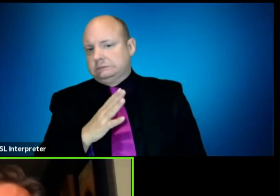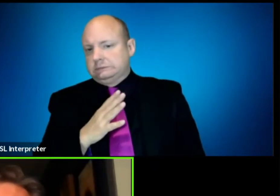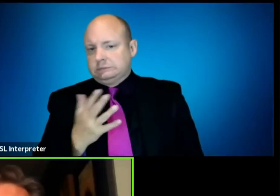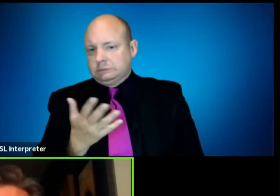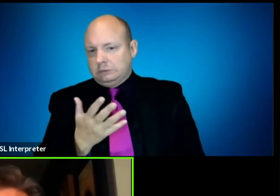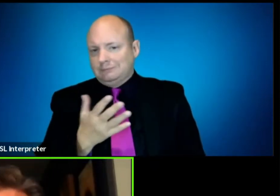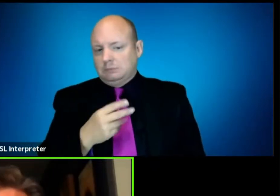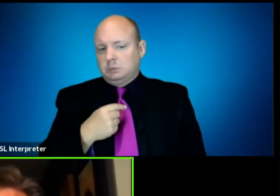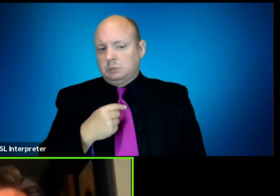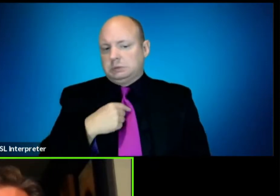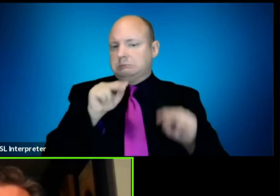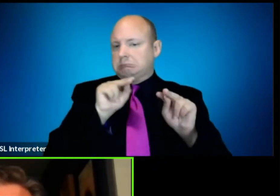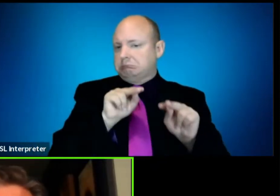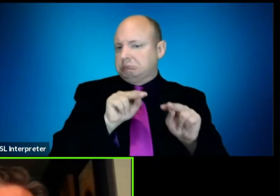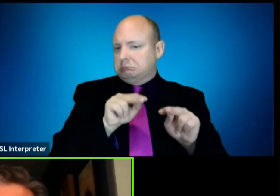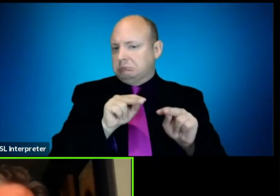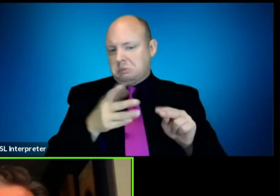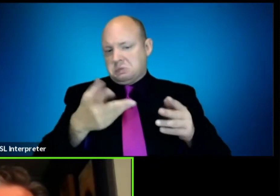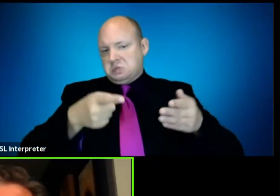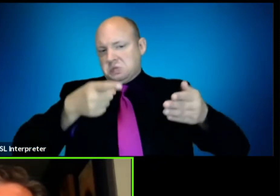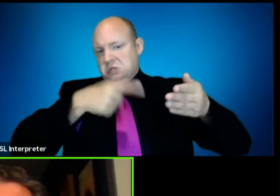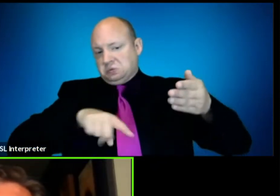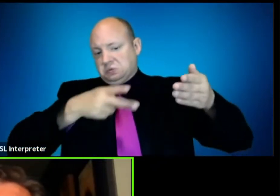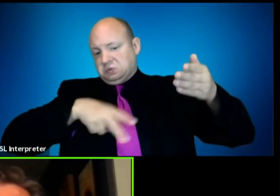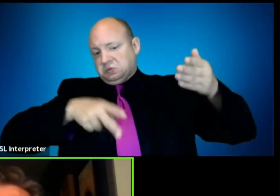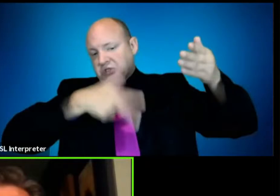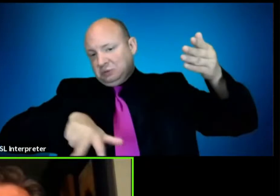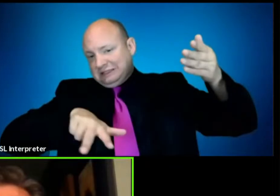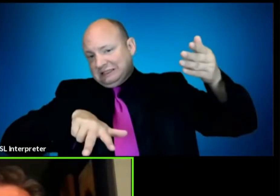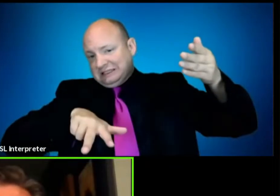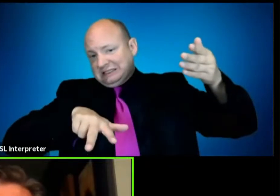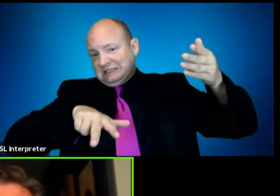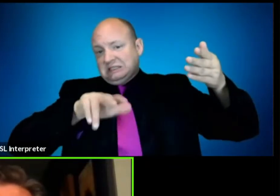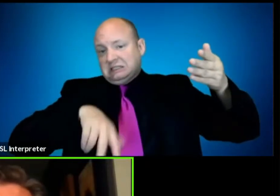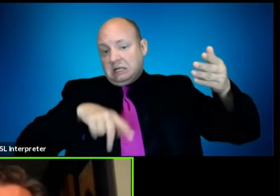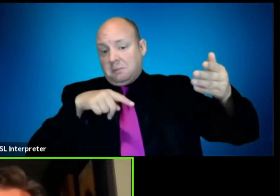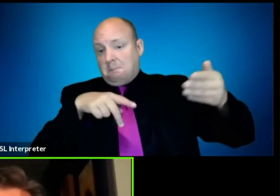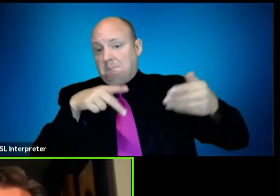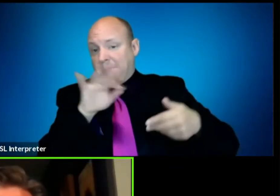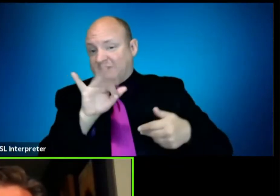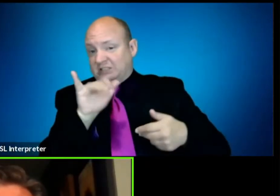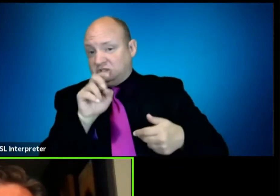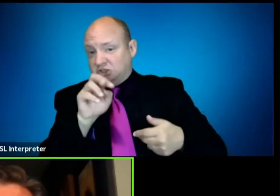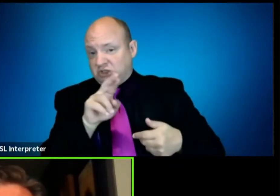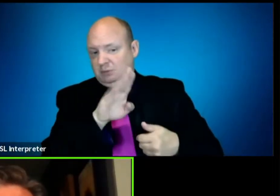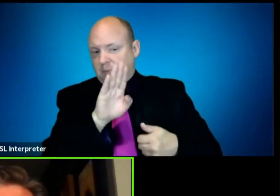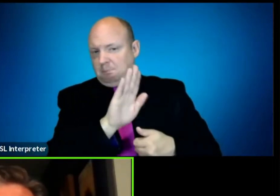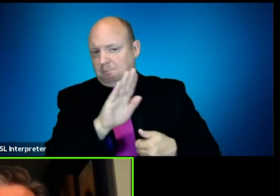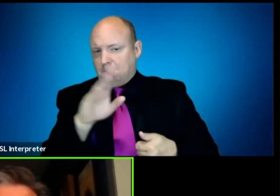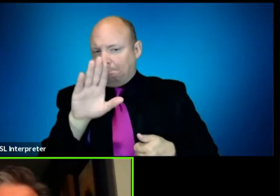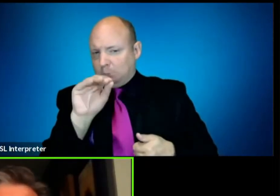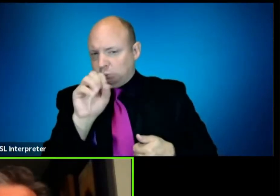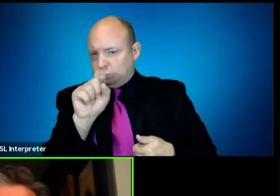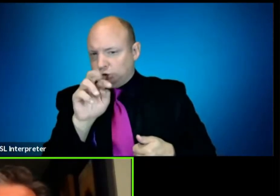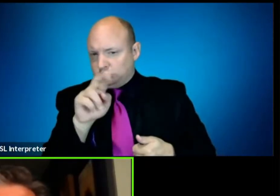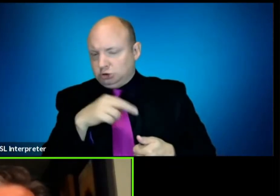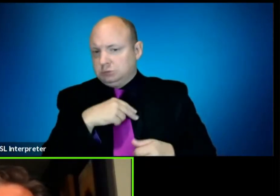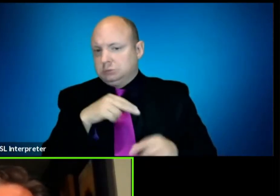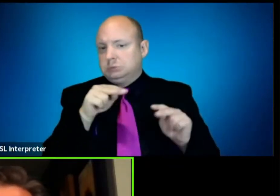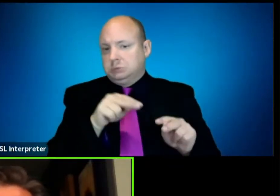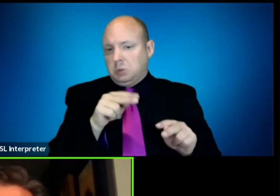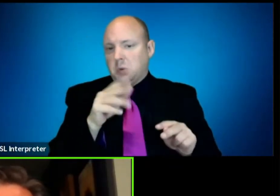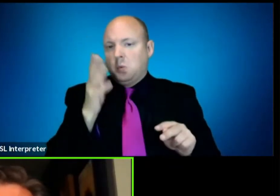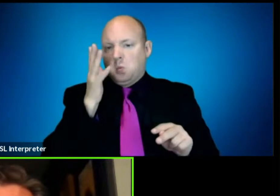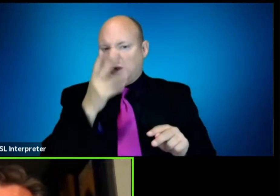available initially for Pfizer. The FDA is meeting to discuss research later this week with our Centers for Disease Control